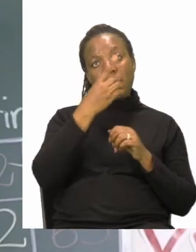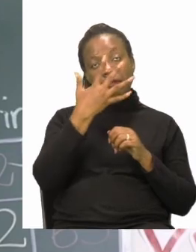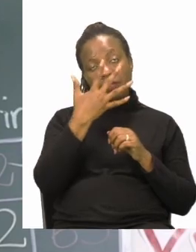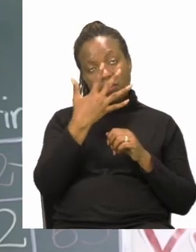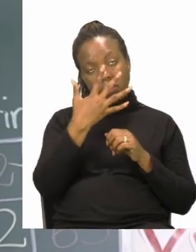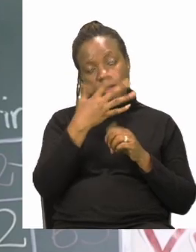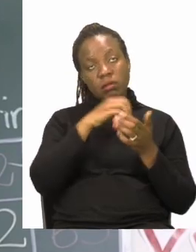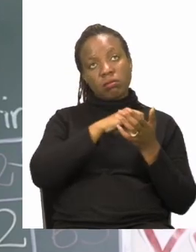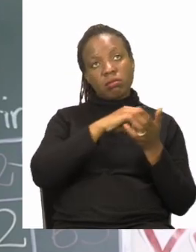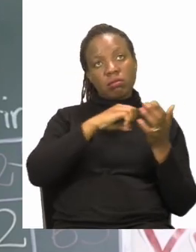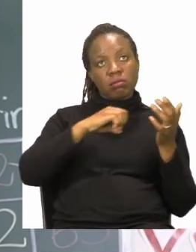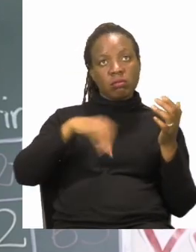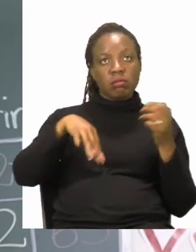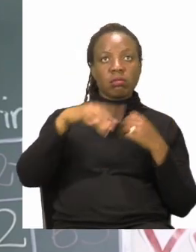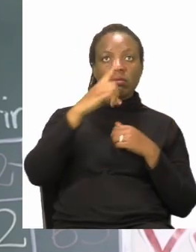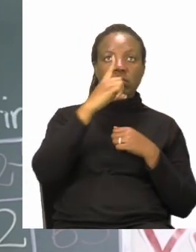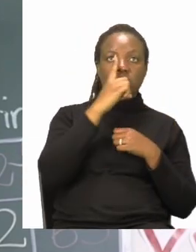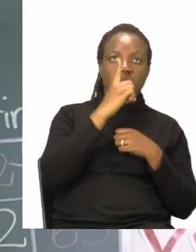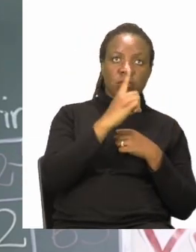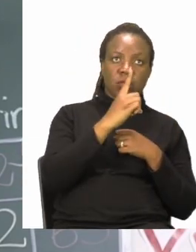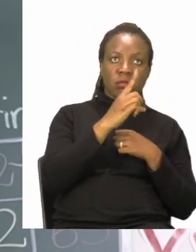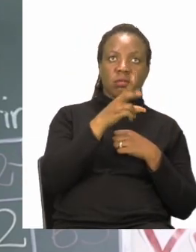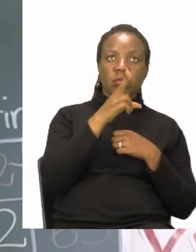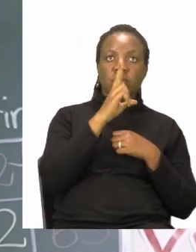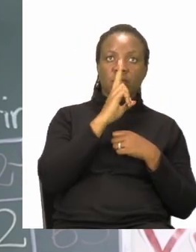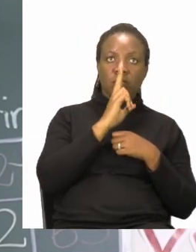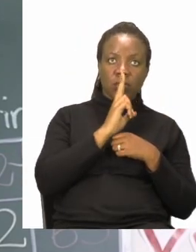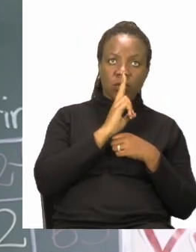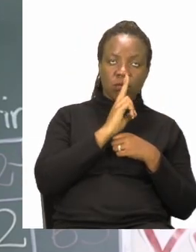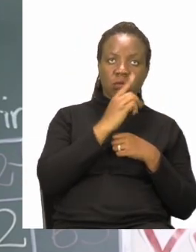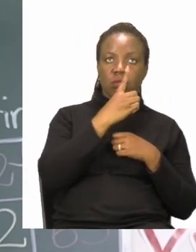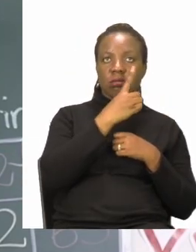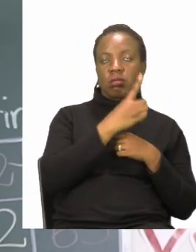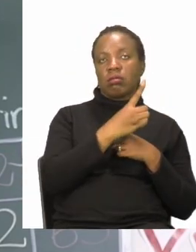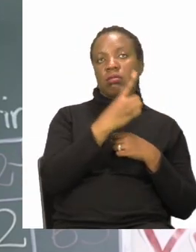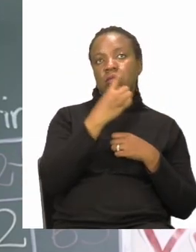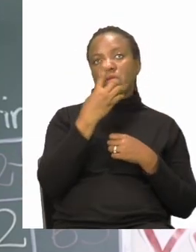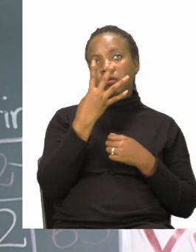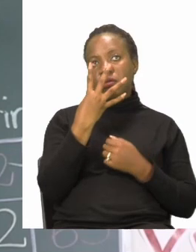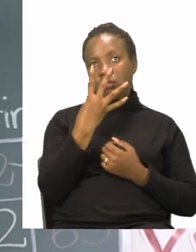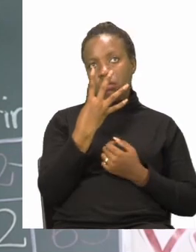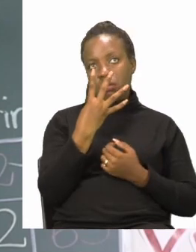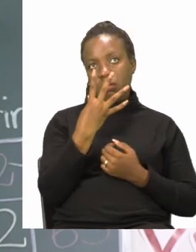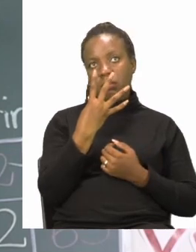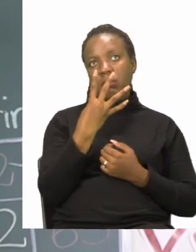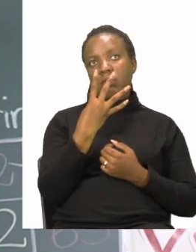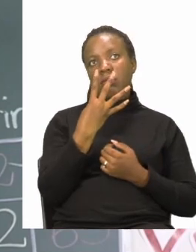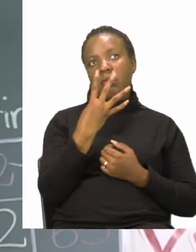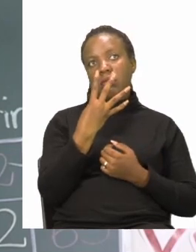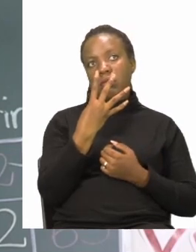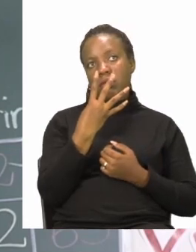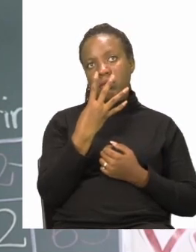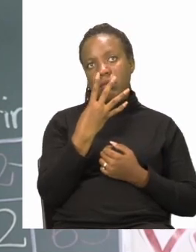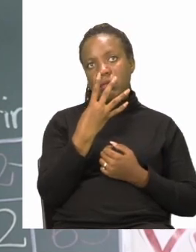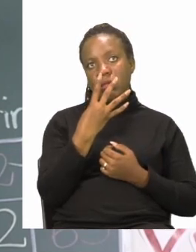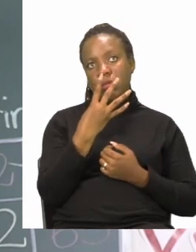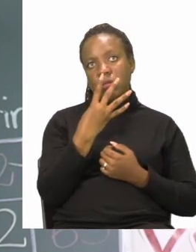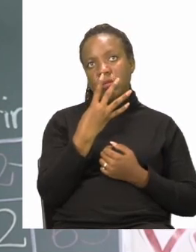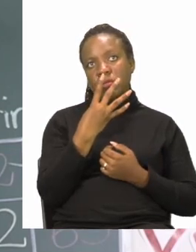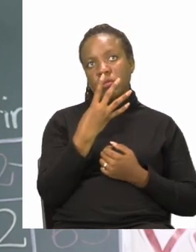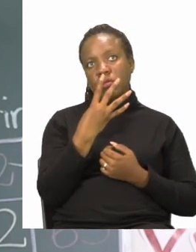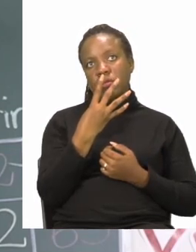say less, it means we minus. So 15 minus 1 is